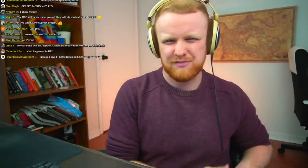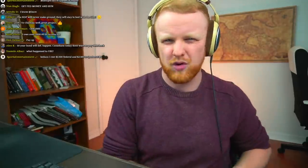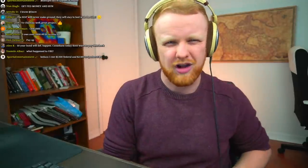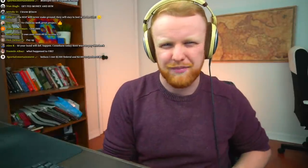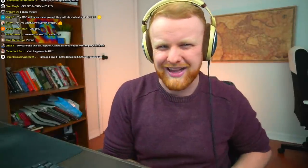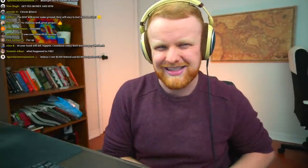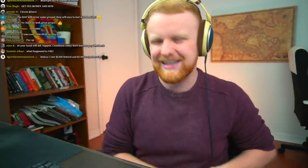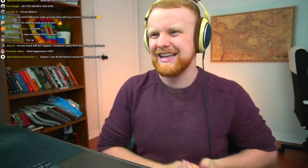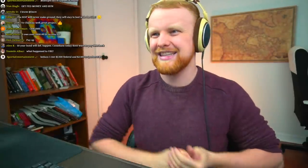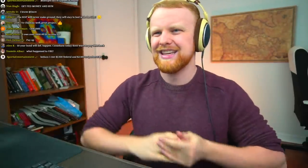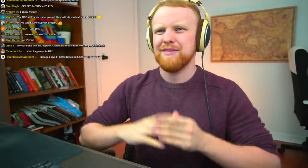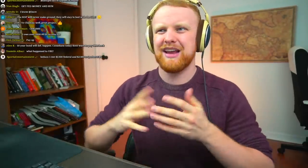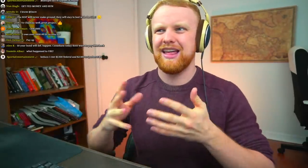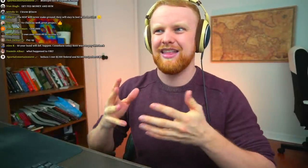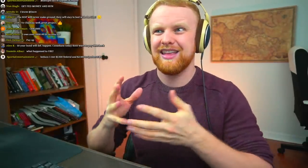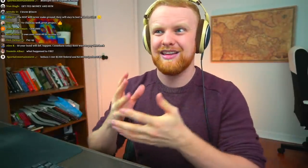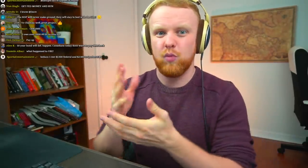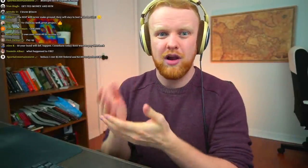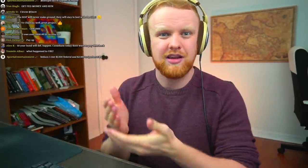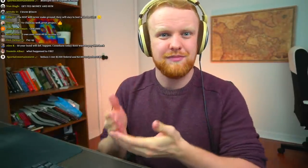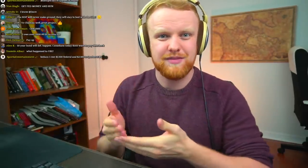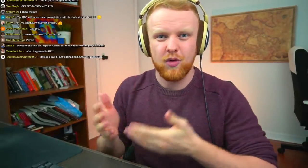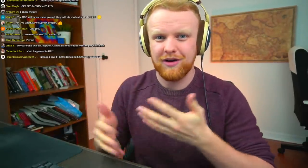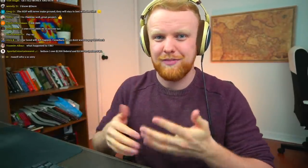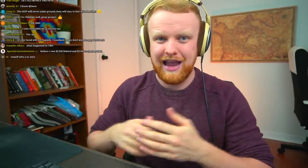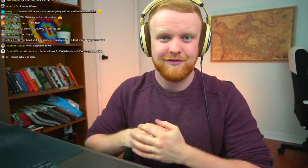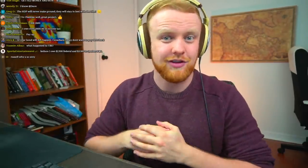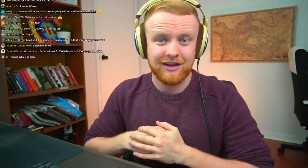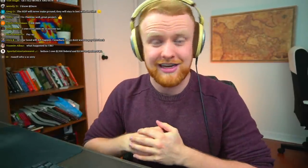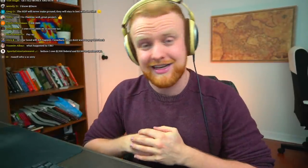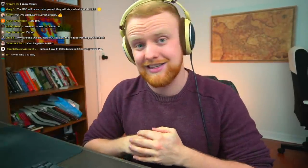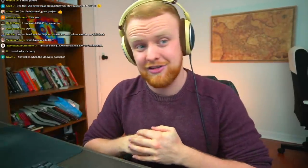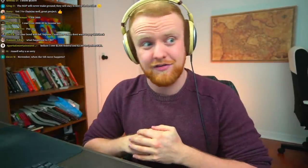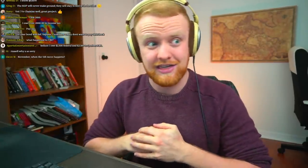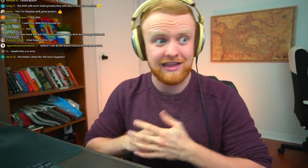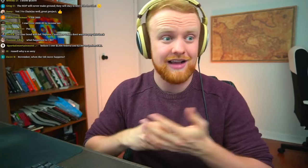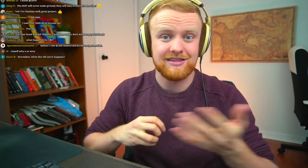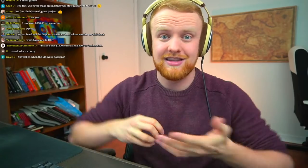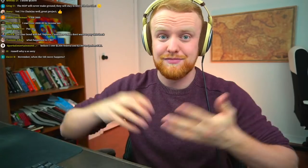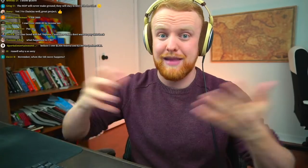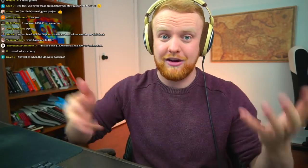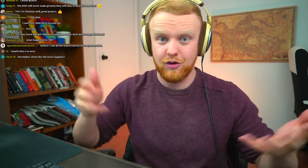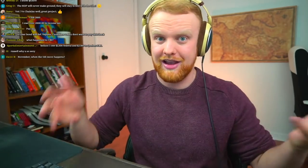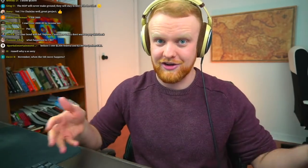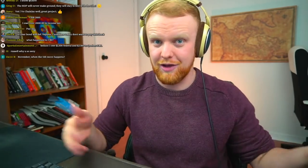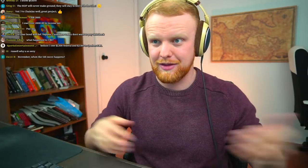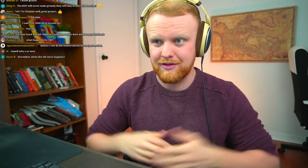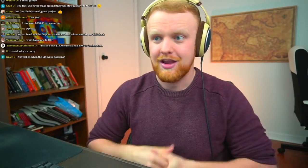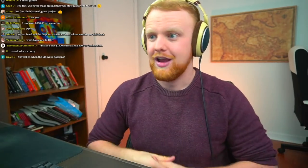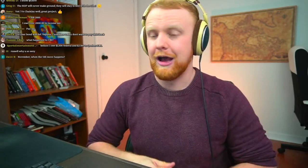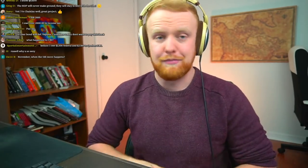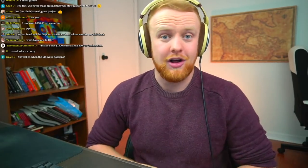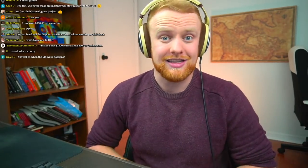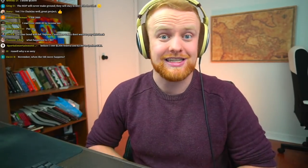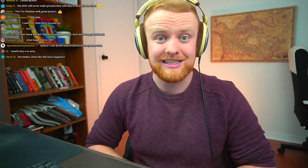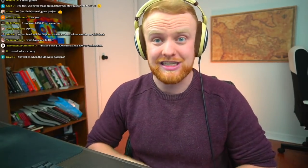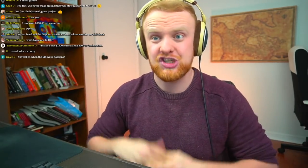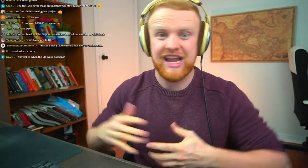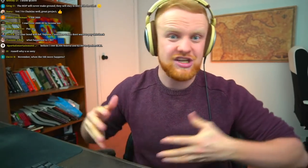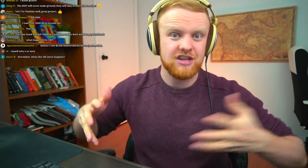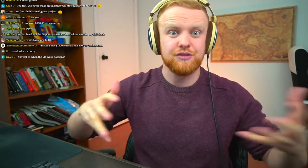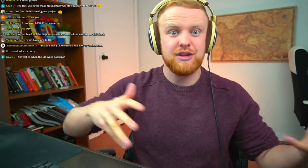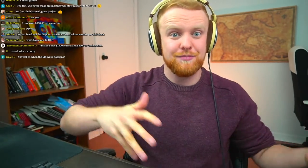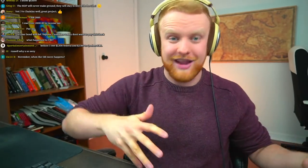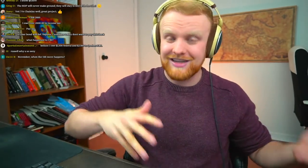seem like it's more complex than it is. But I think what could be more impactful on Canadians in their everyday lives than these macroeconomics?" Economic policies,